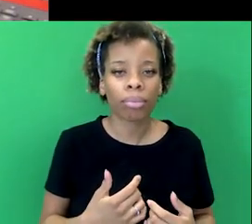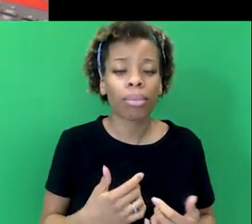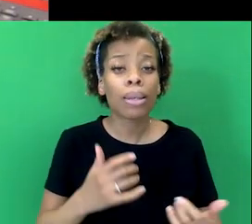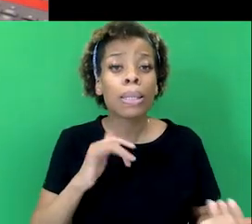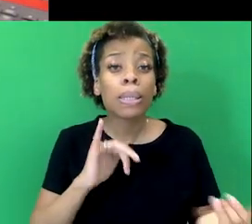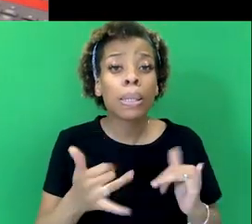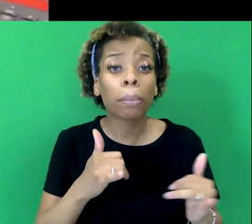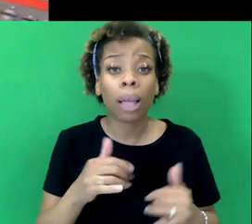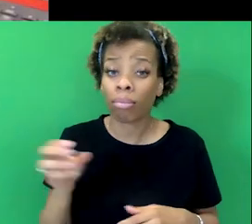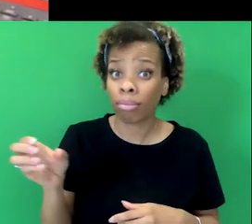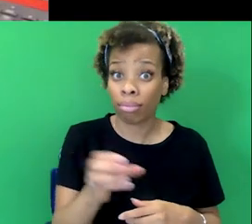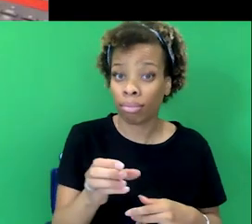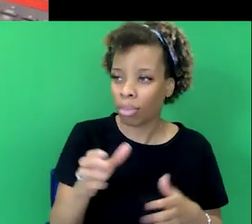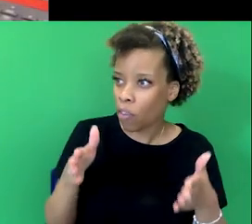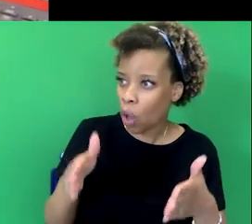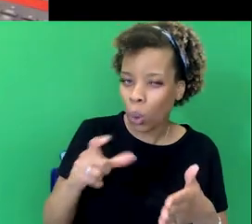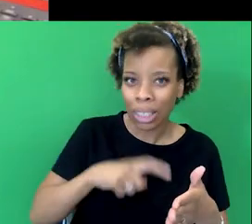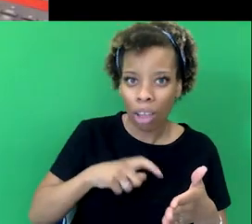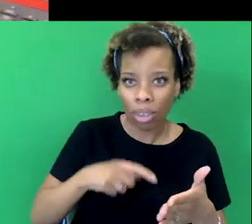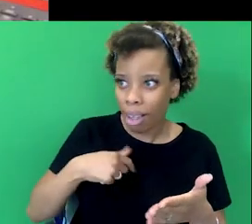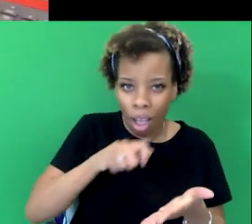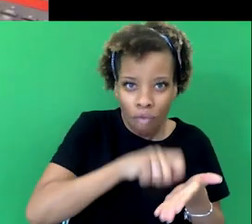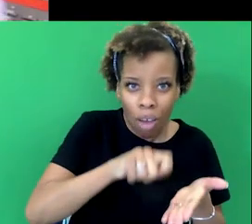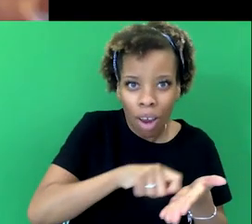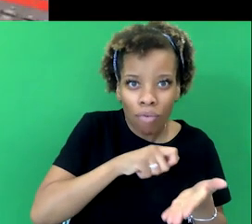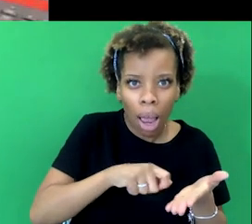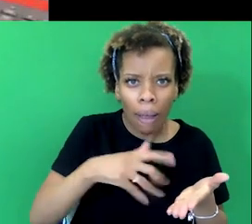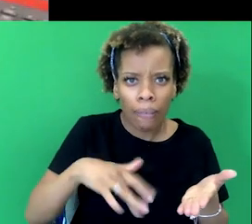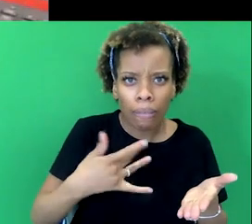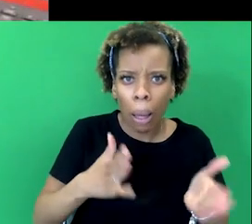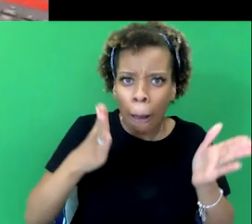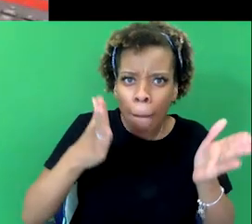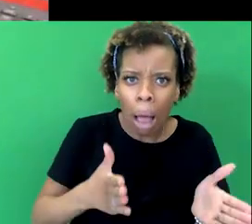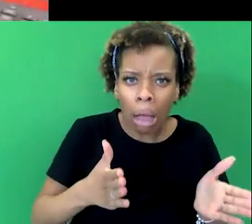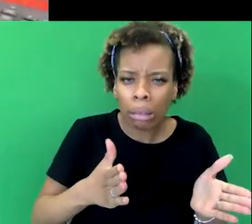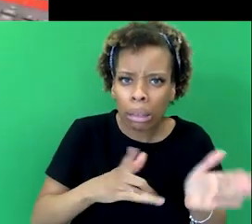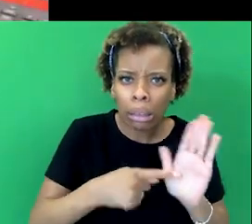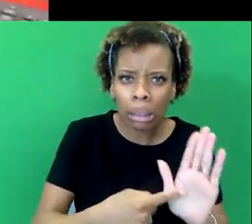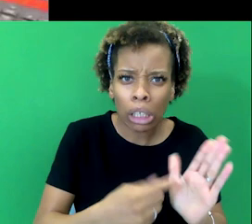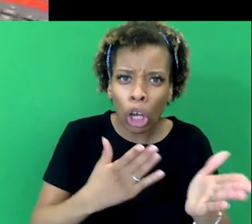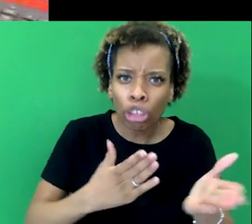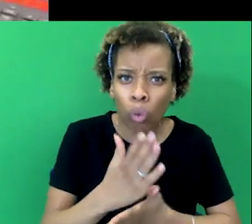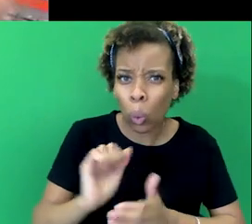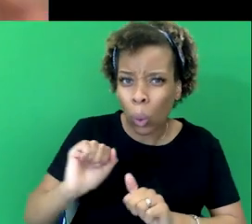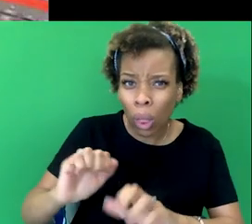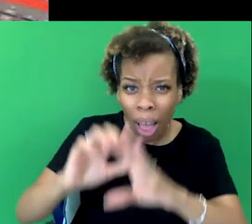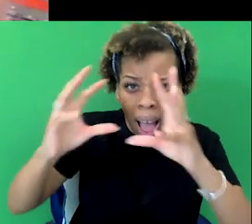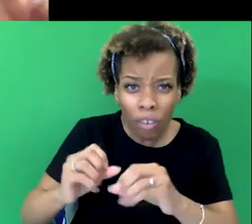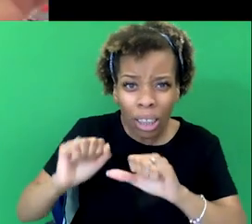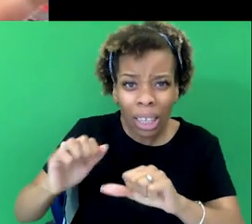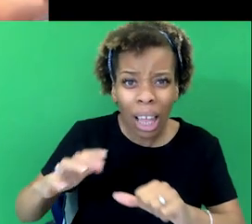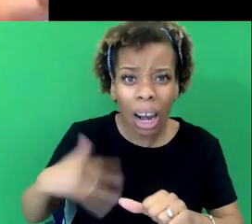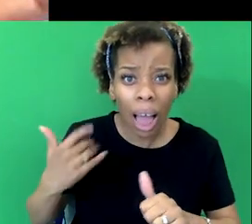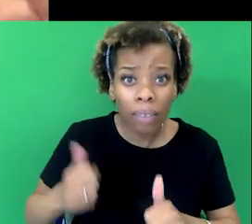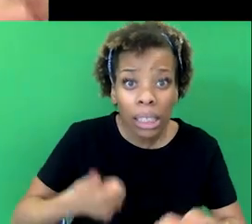a character. It's in somehow, you know, there are many, many, many white characters and they can be good or bad and evil